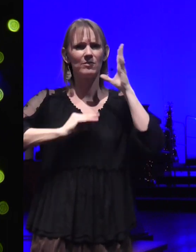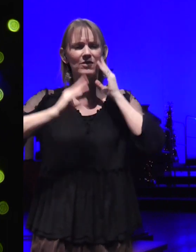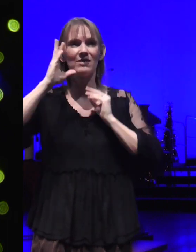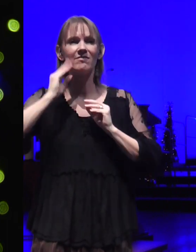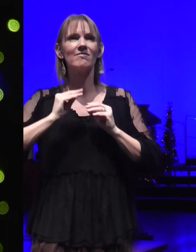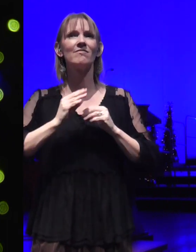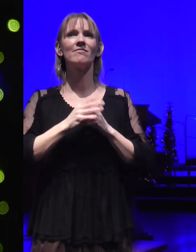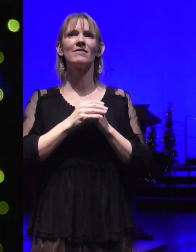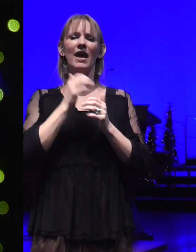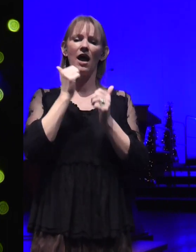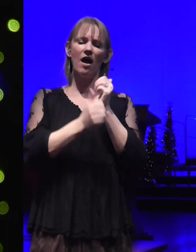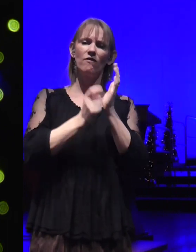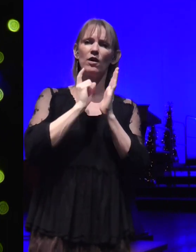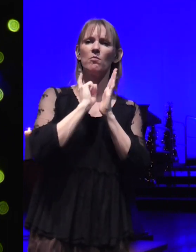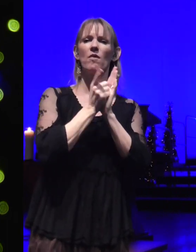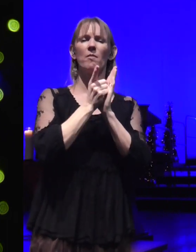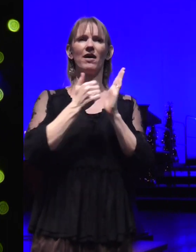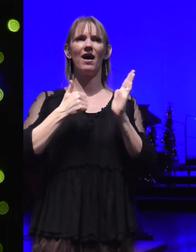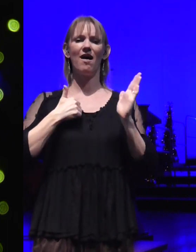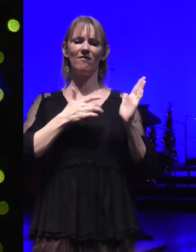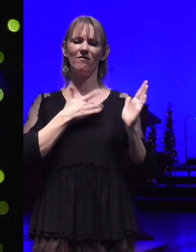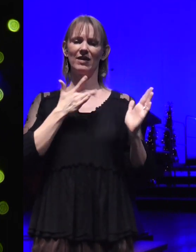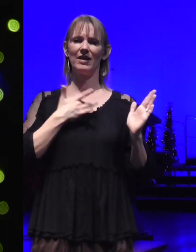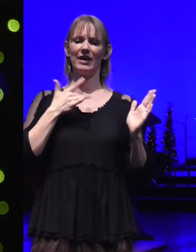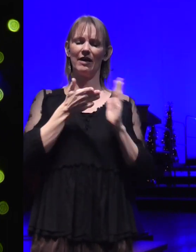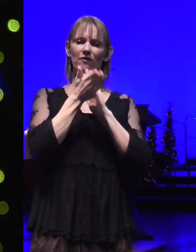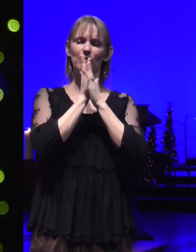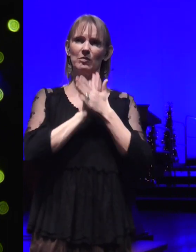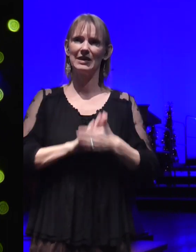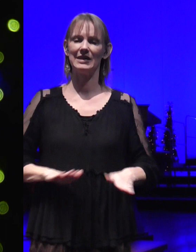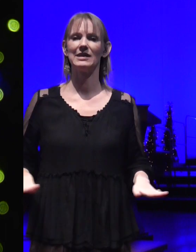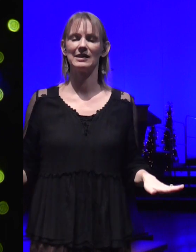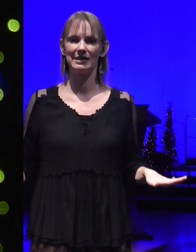to walk in every moment with just a deep sense of peace,